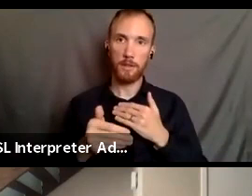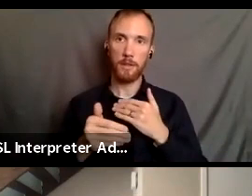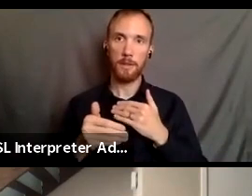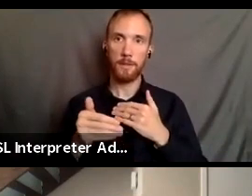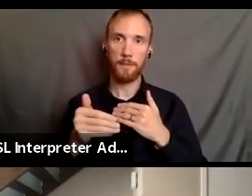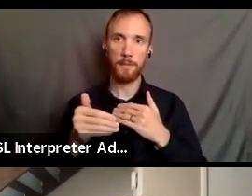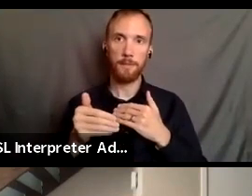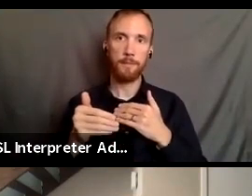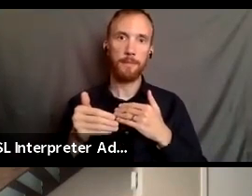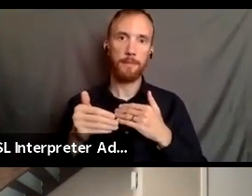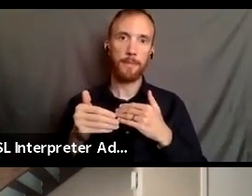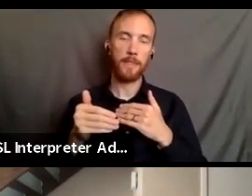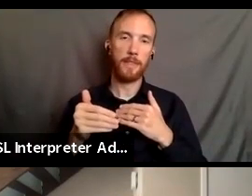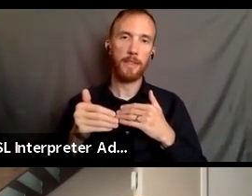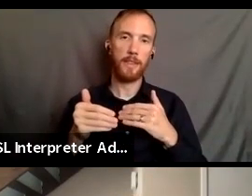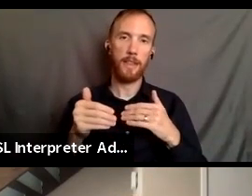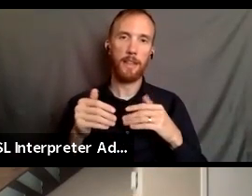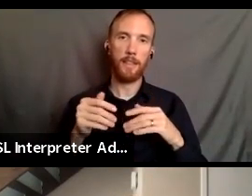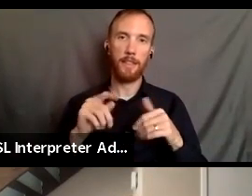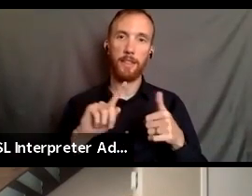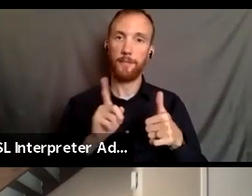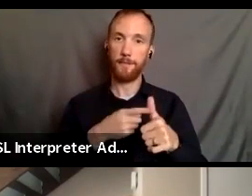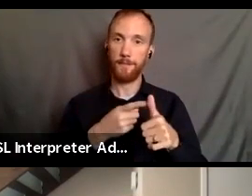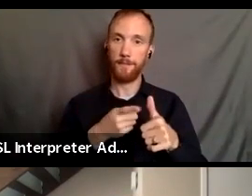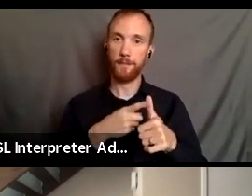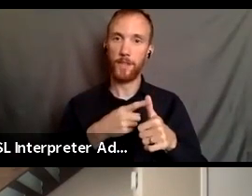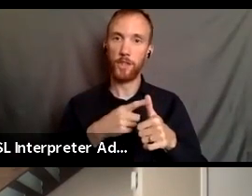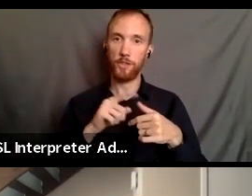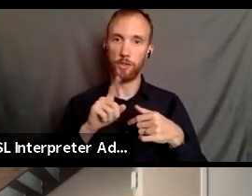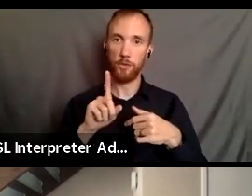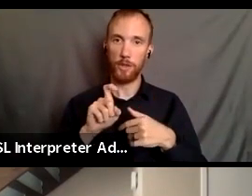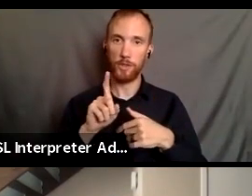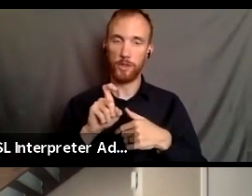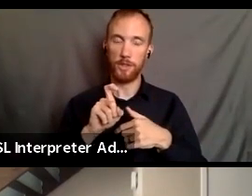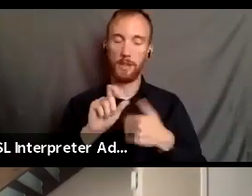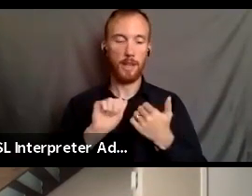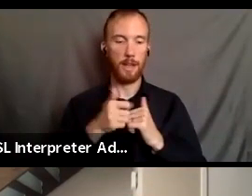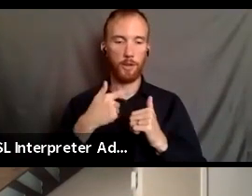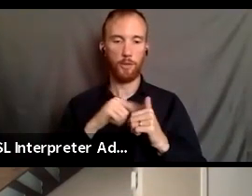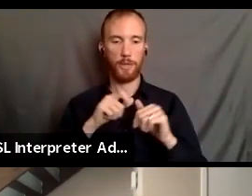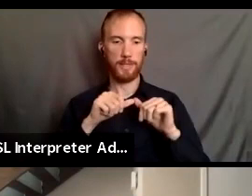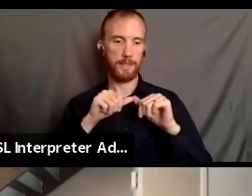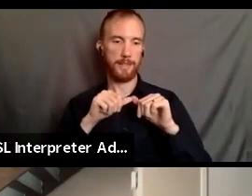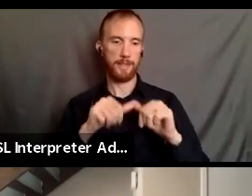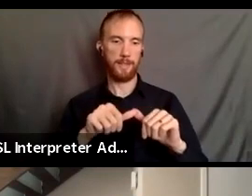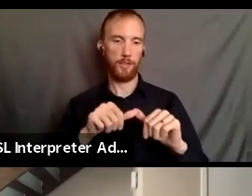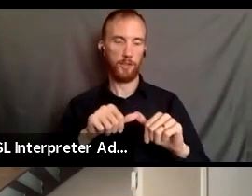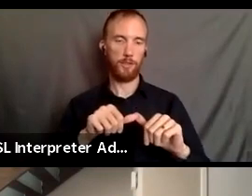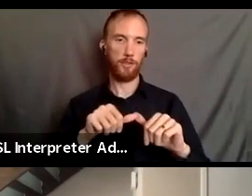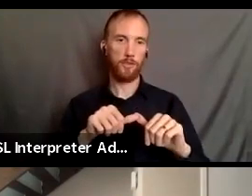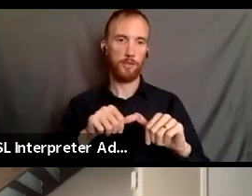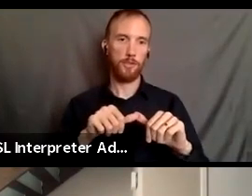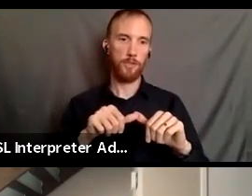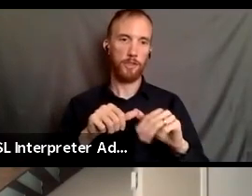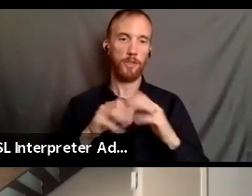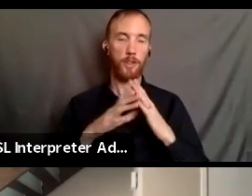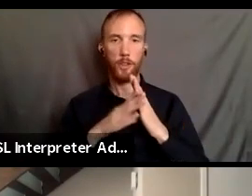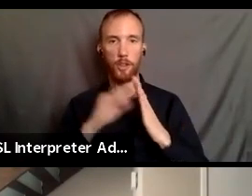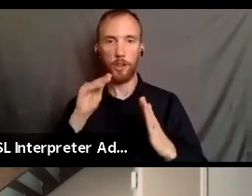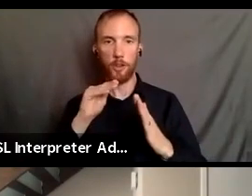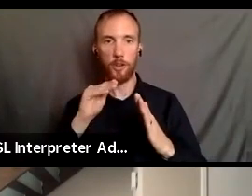um but the the first is basically how will we continue to to learn and adapt and provide further